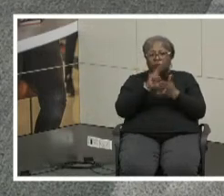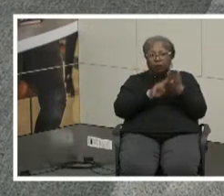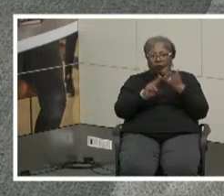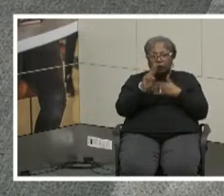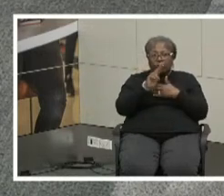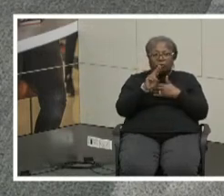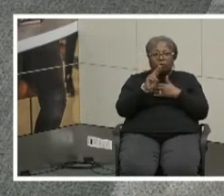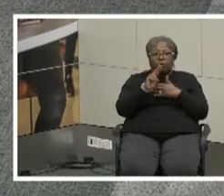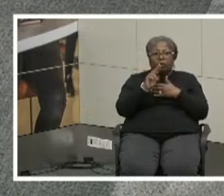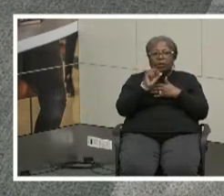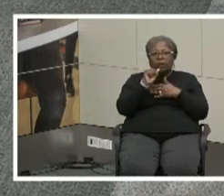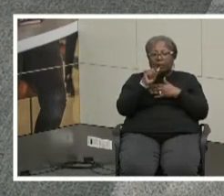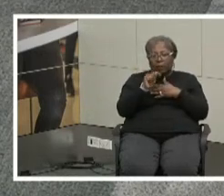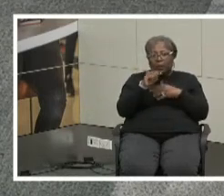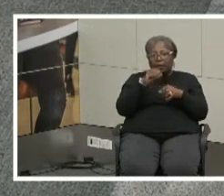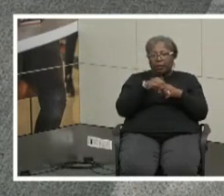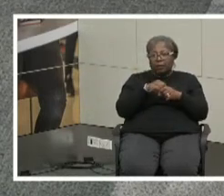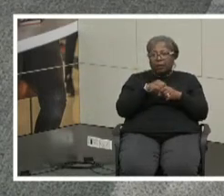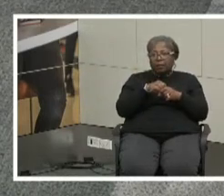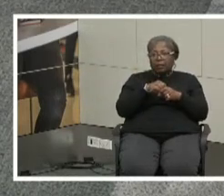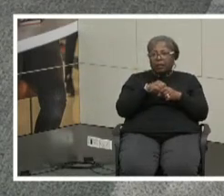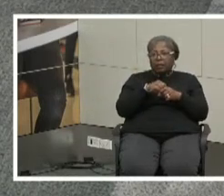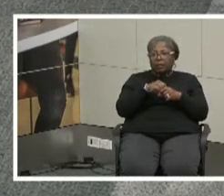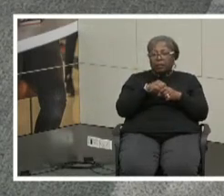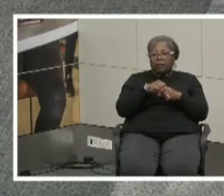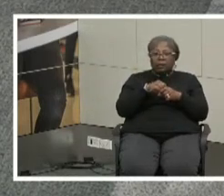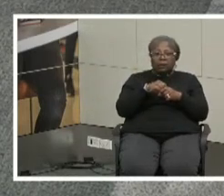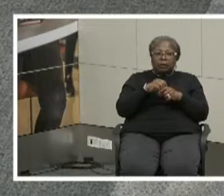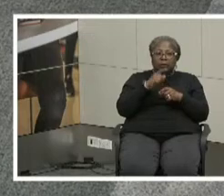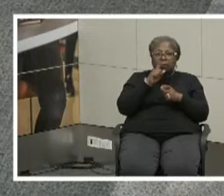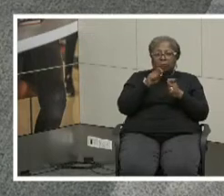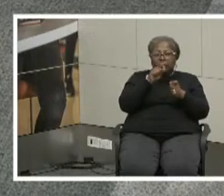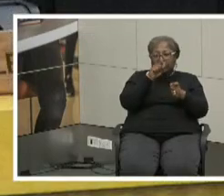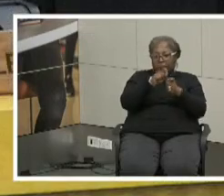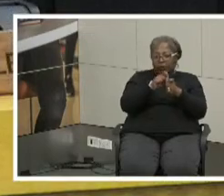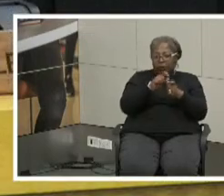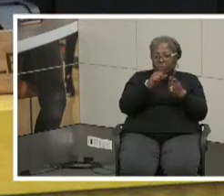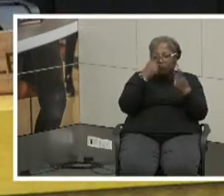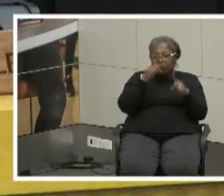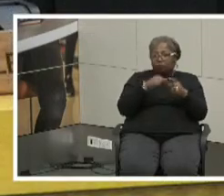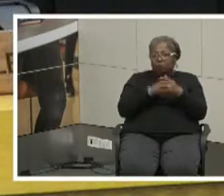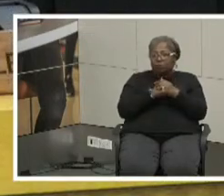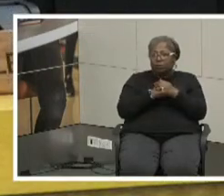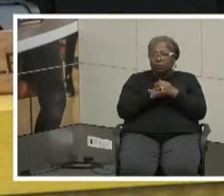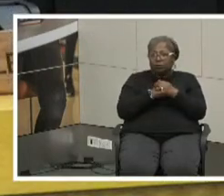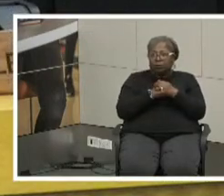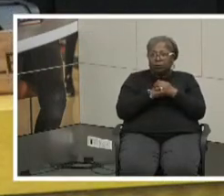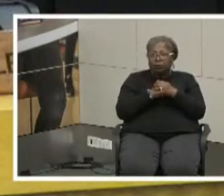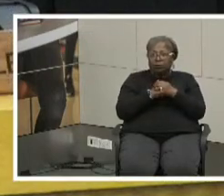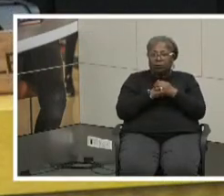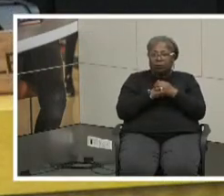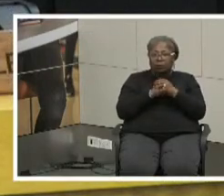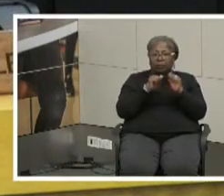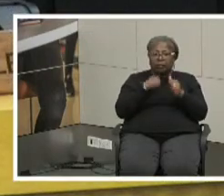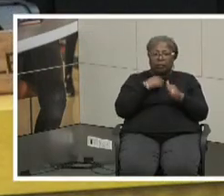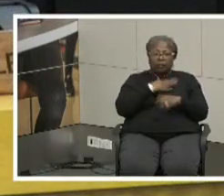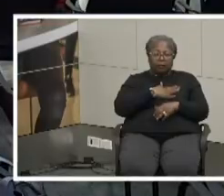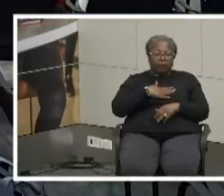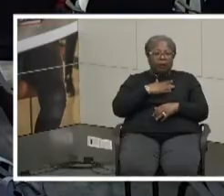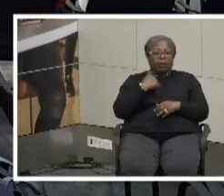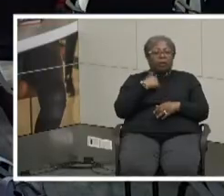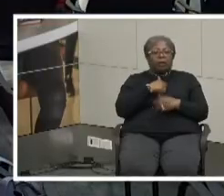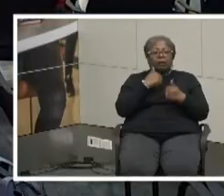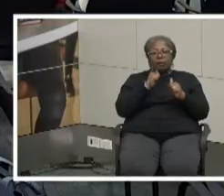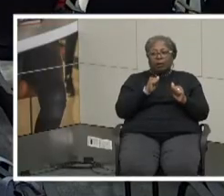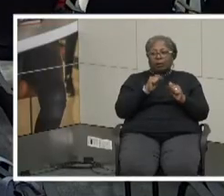University uh in in China that's the partner on this particular agreement can I please I'm sorry we're